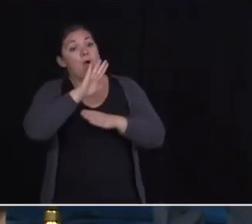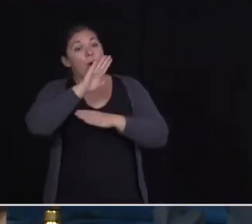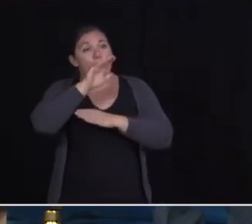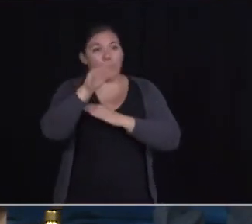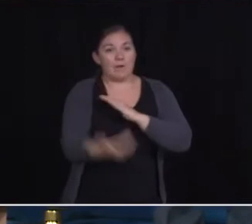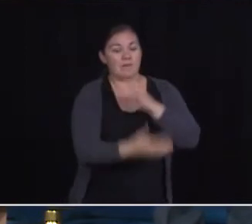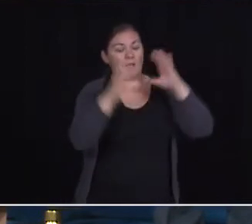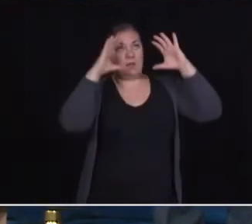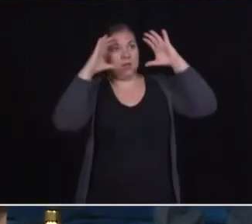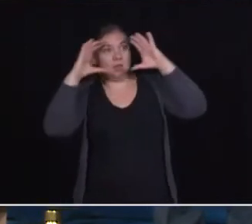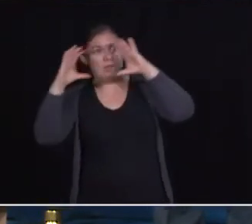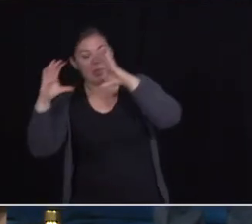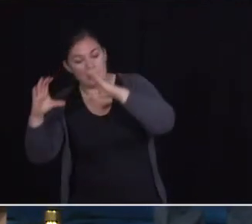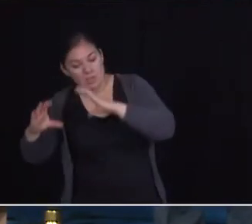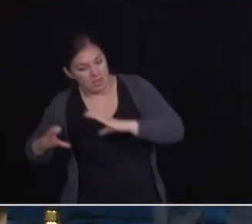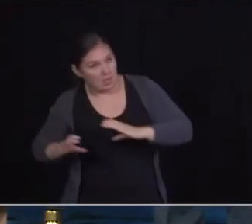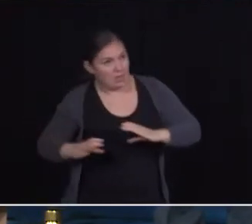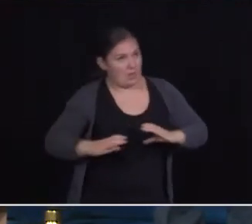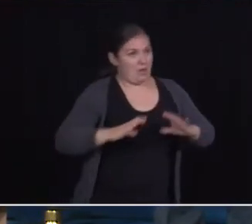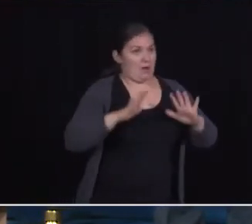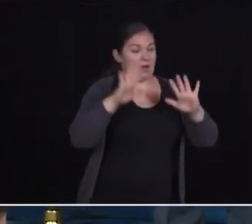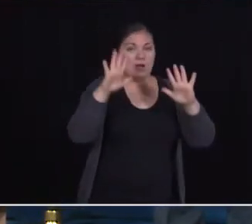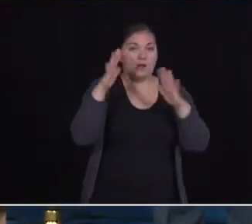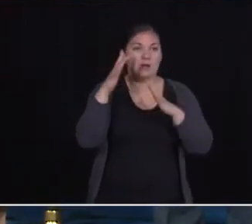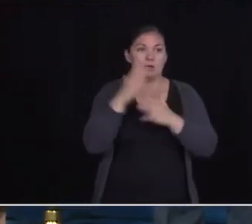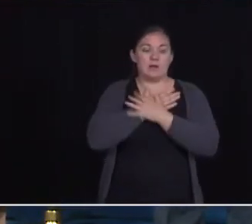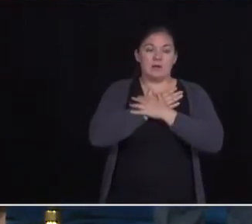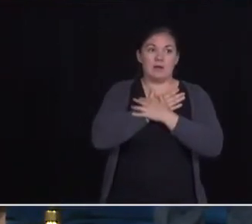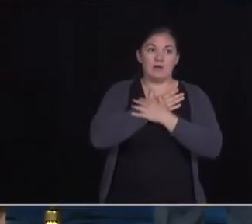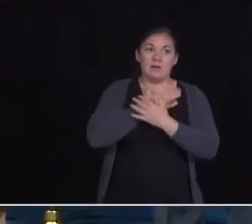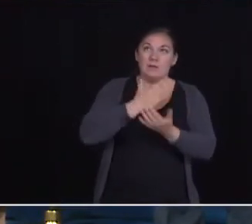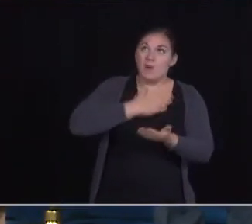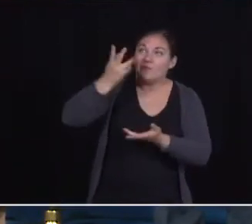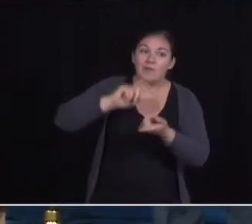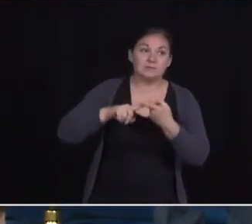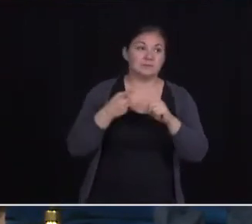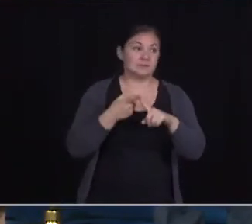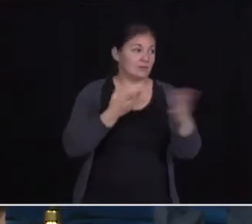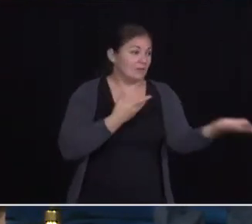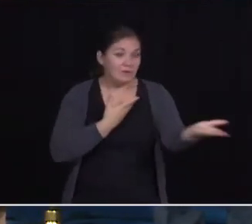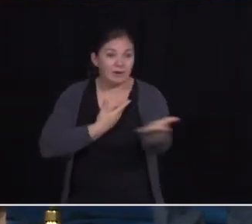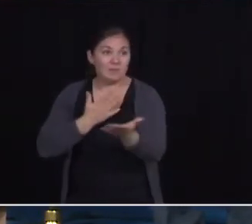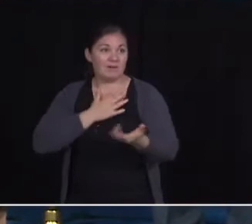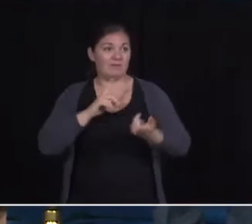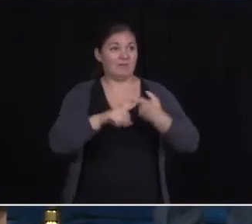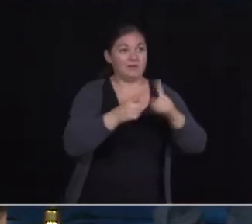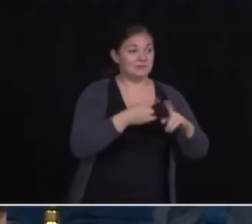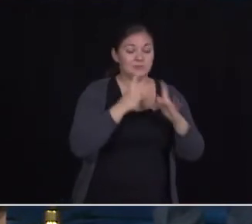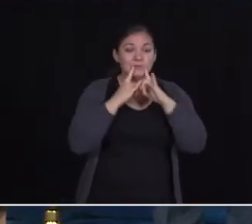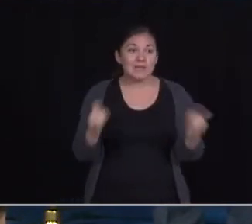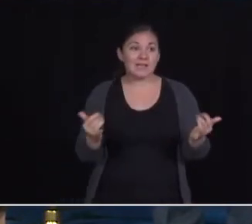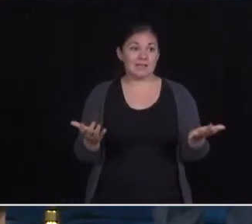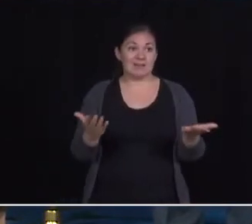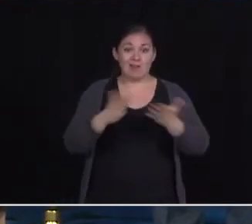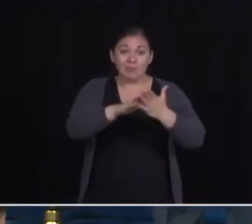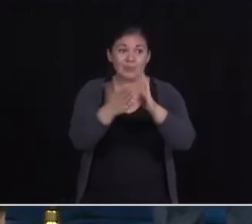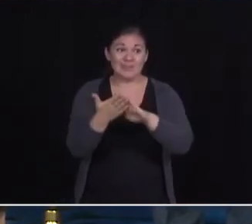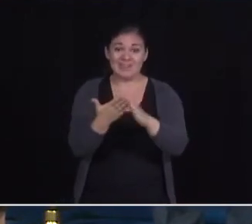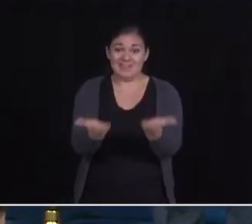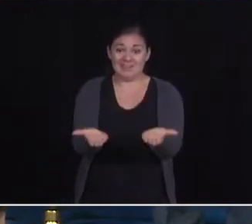These are friends. Like, we all have friends. You have friends. We all have friends. These are friends that we all know. People in our communities that run these